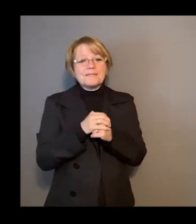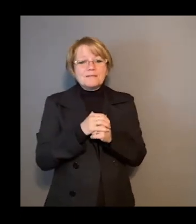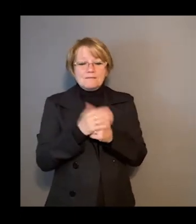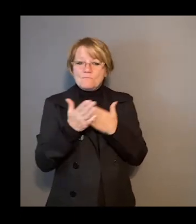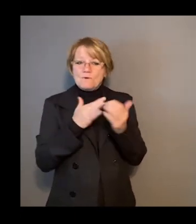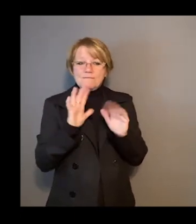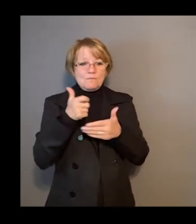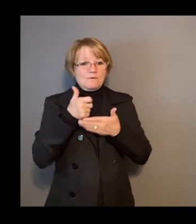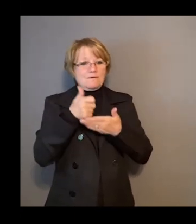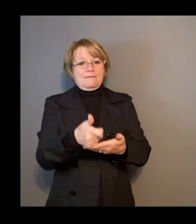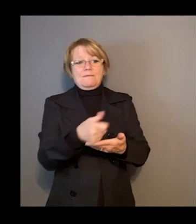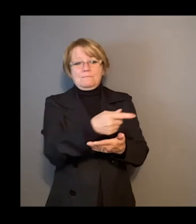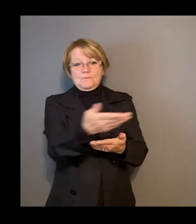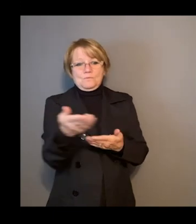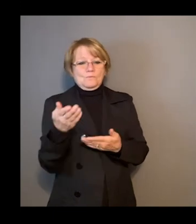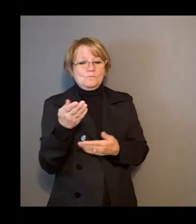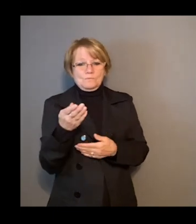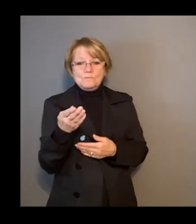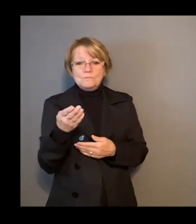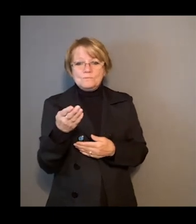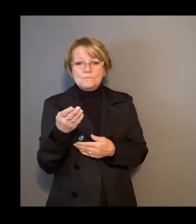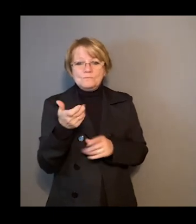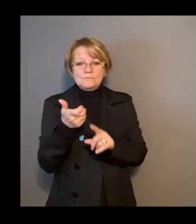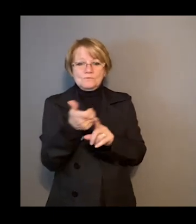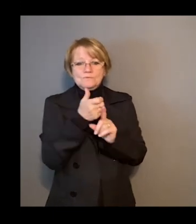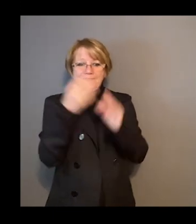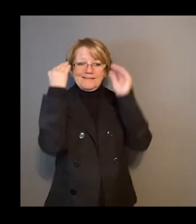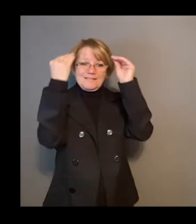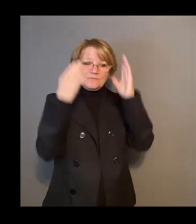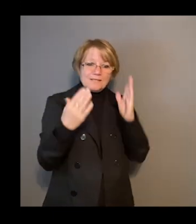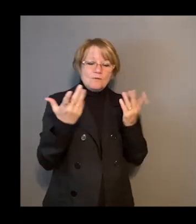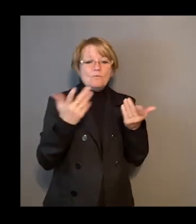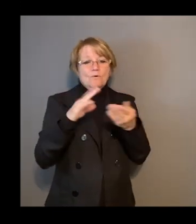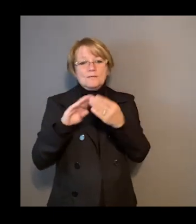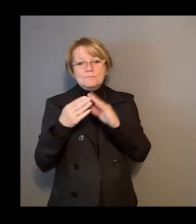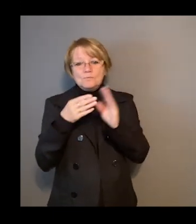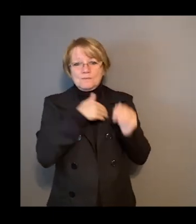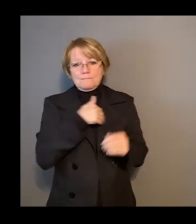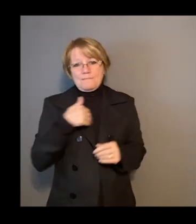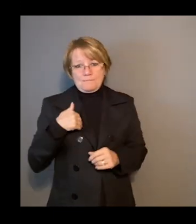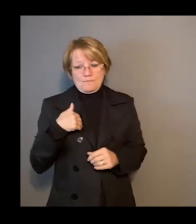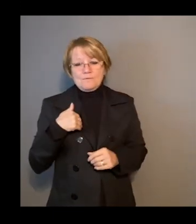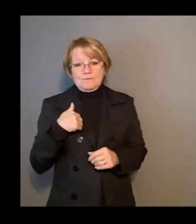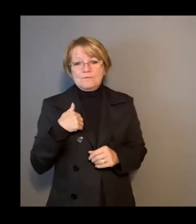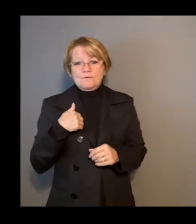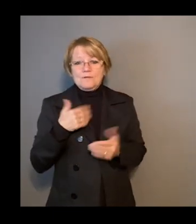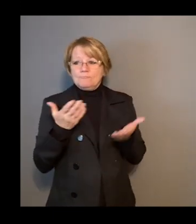as a educator or as a community member. We have representation here from various